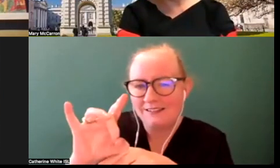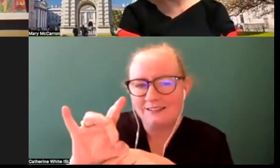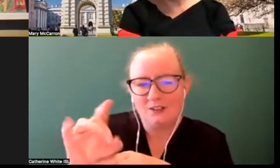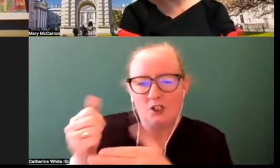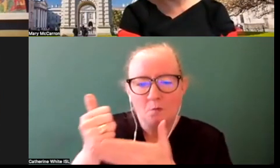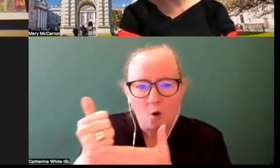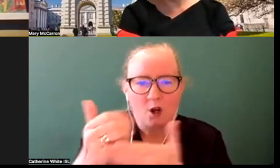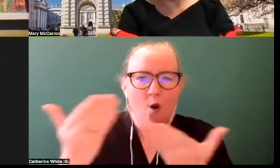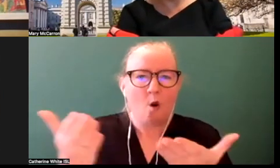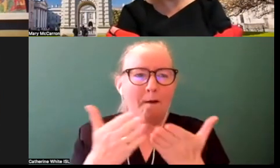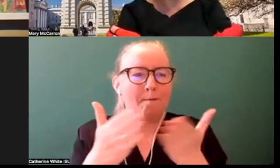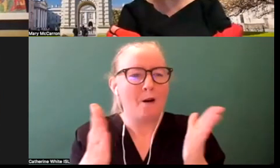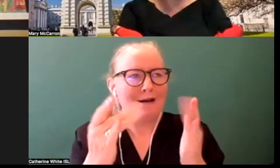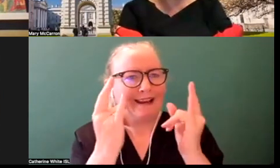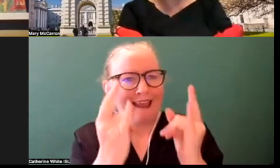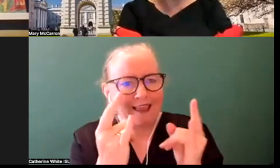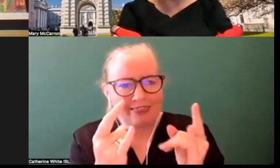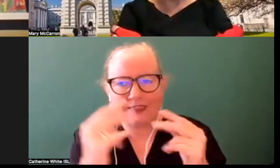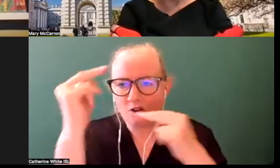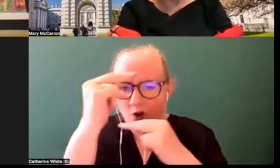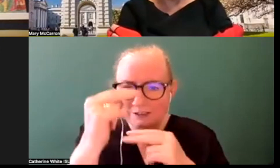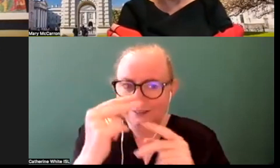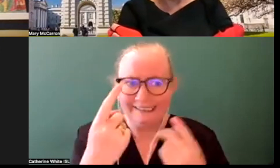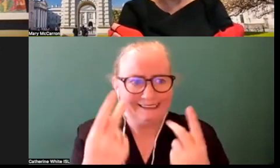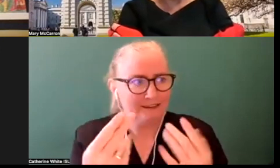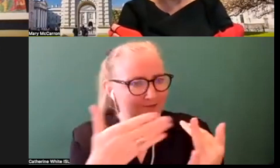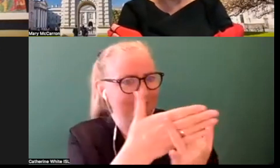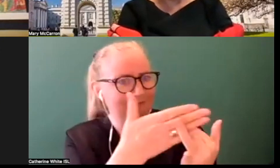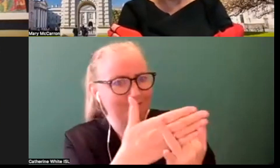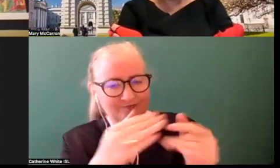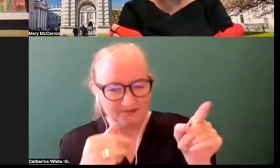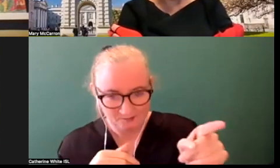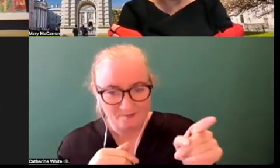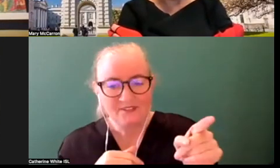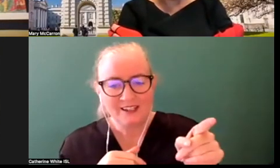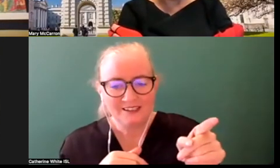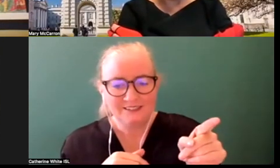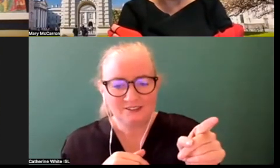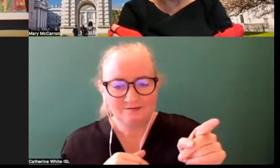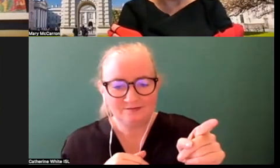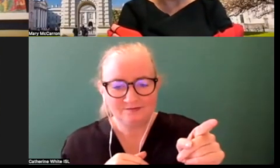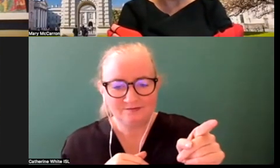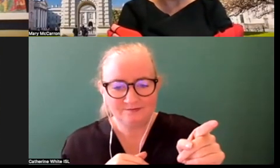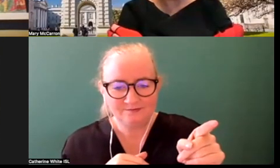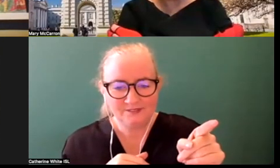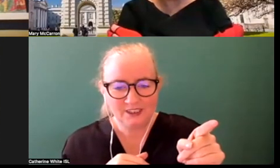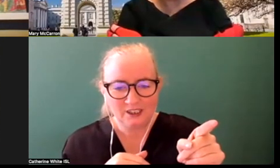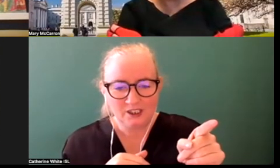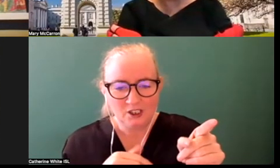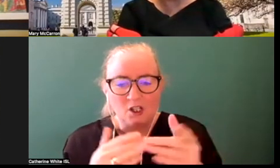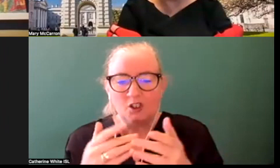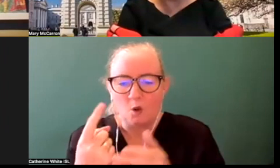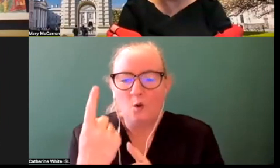public health nurse. And so that they felt that that's where maybe sometimes, you know, one